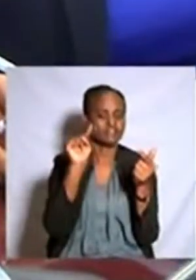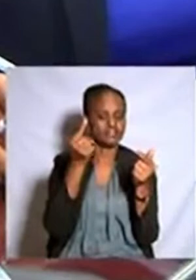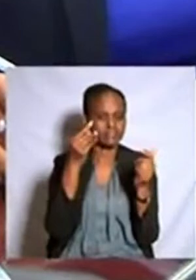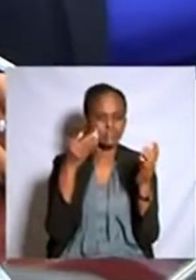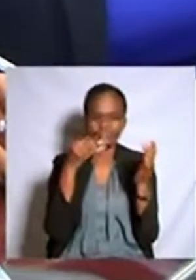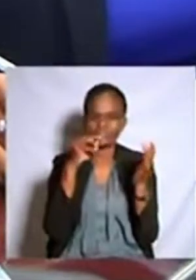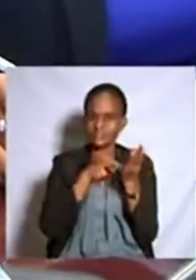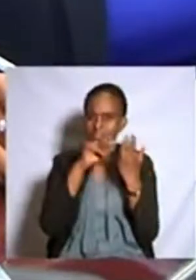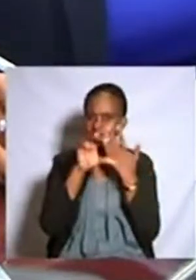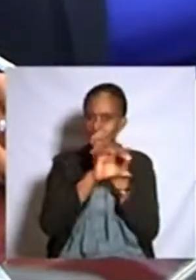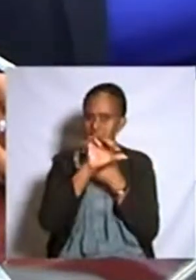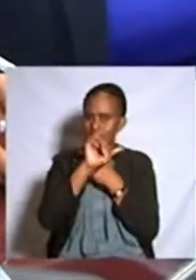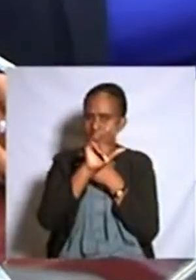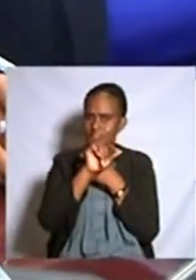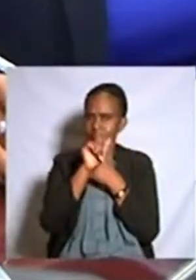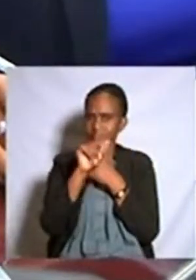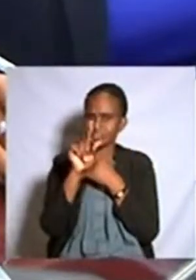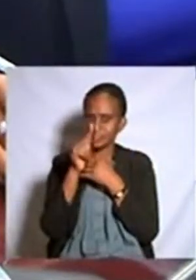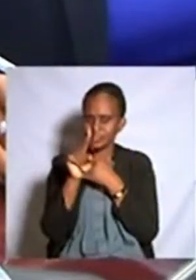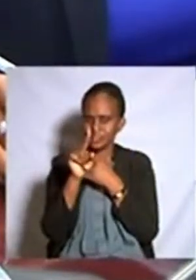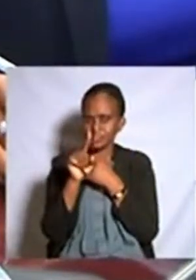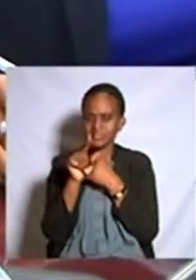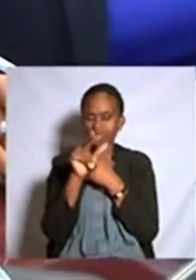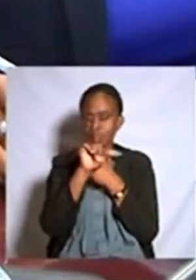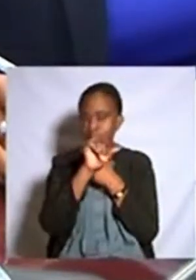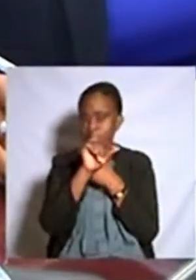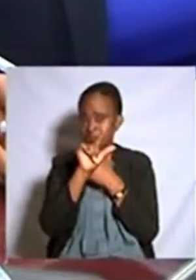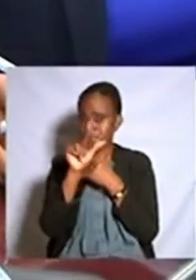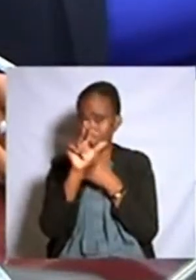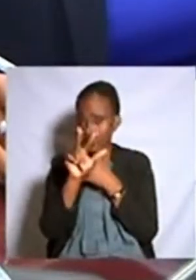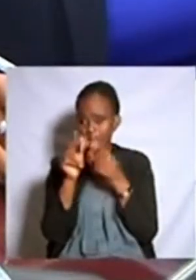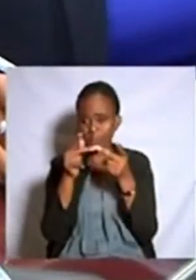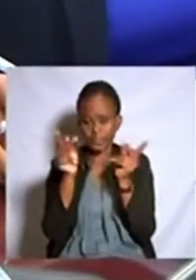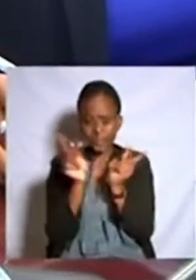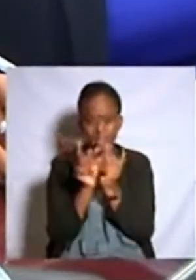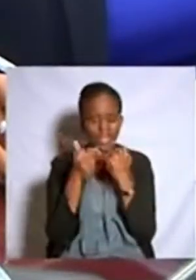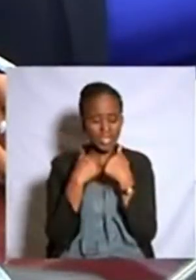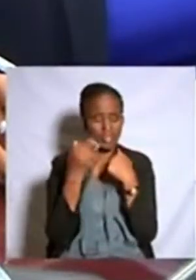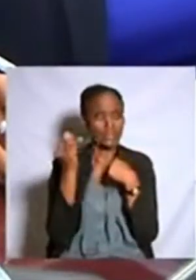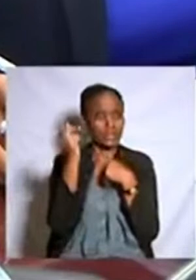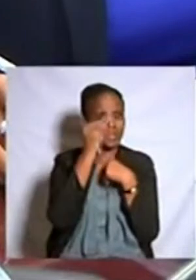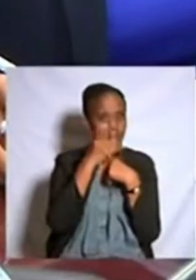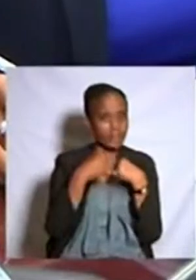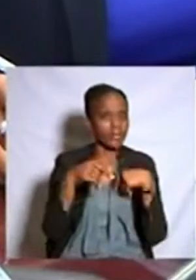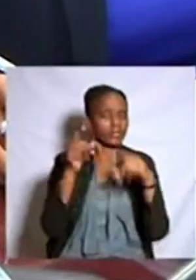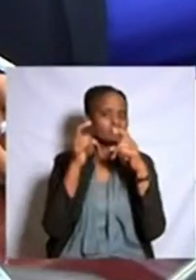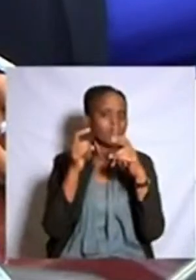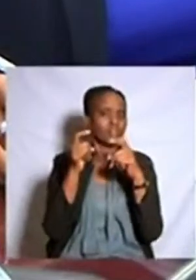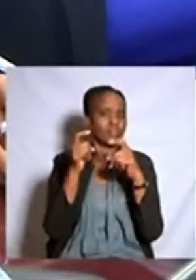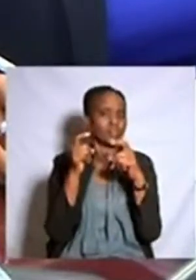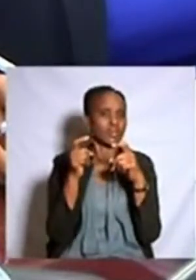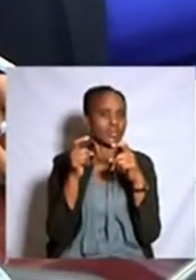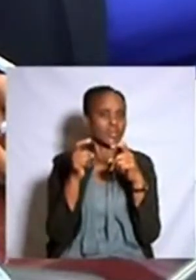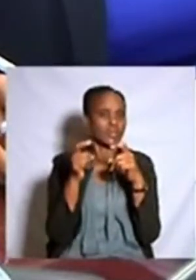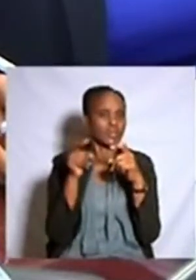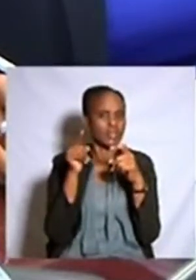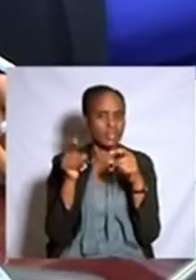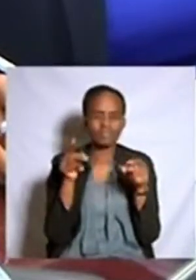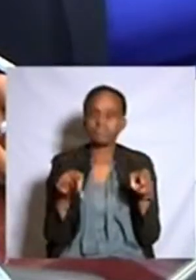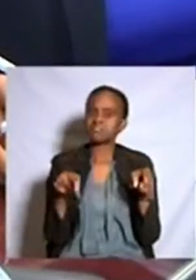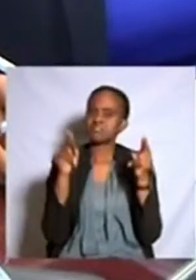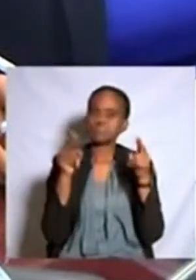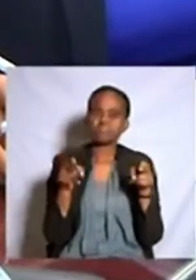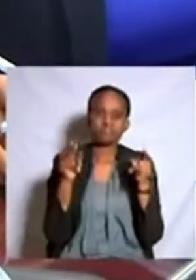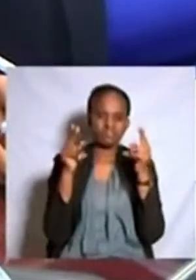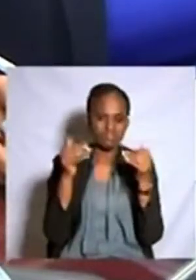March 2023. The premises has a design challenge where entrance is very high to